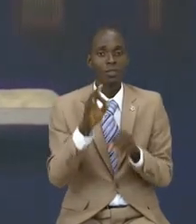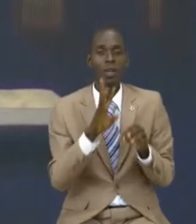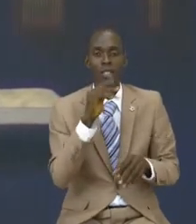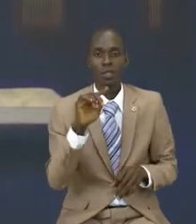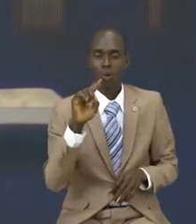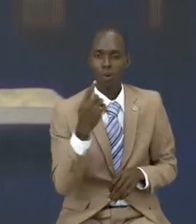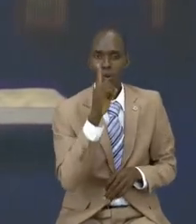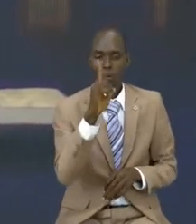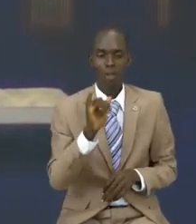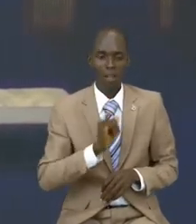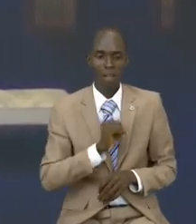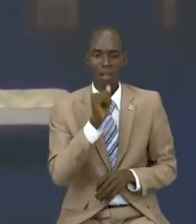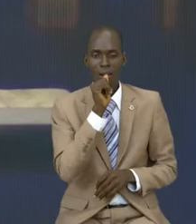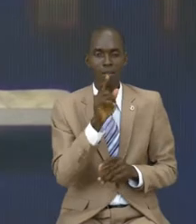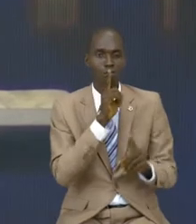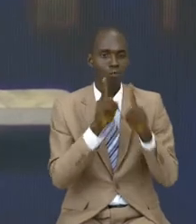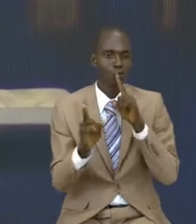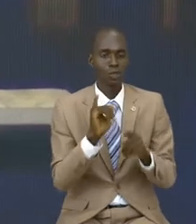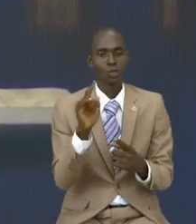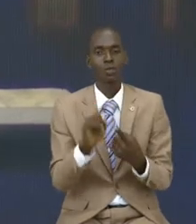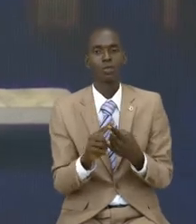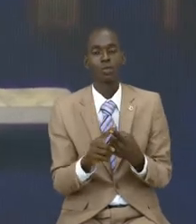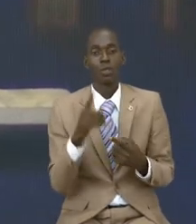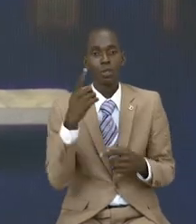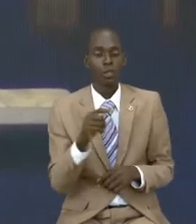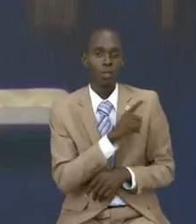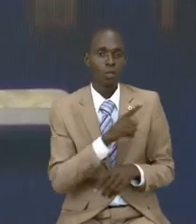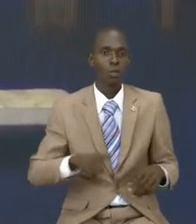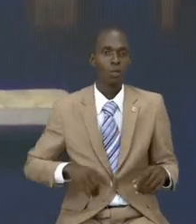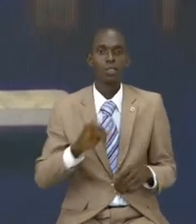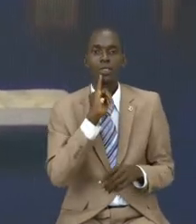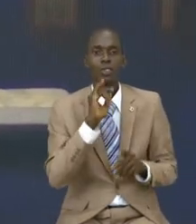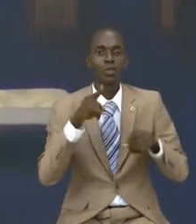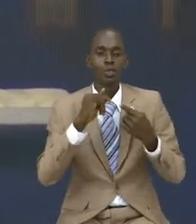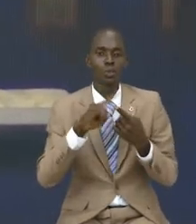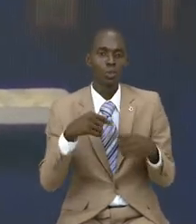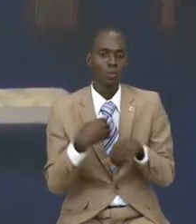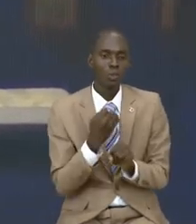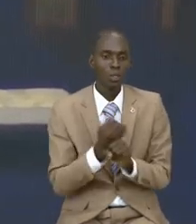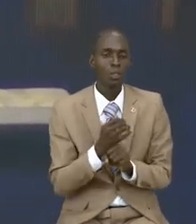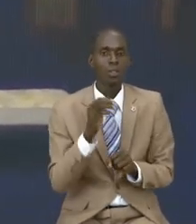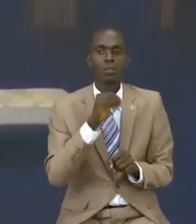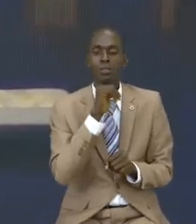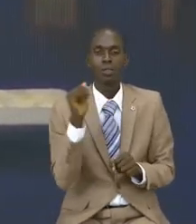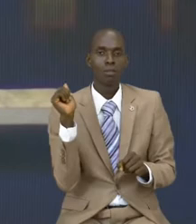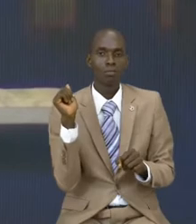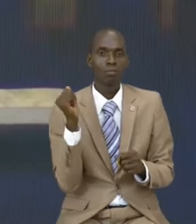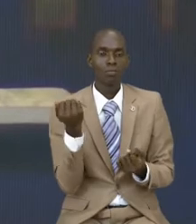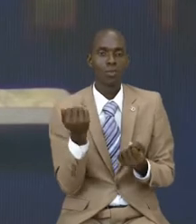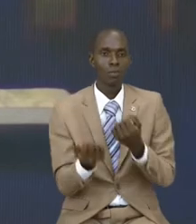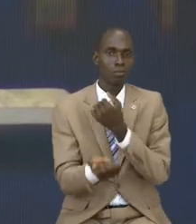I'm talking to. The Lord is going to make an unconquerable,